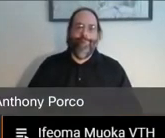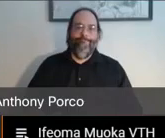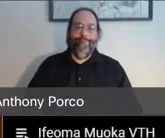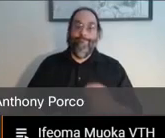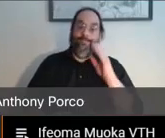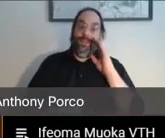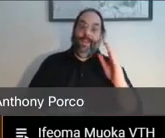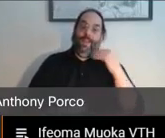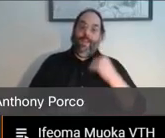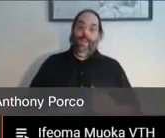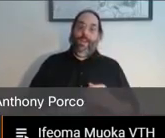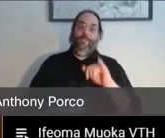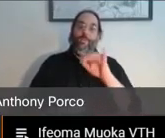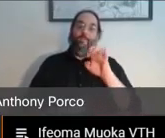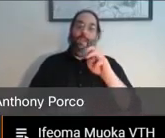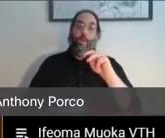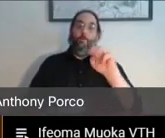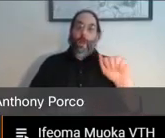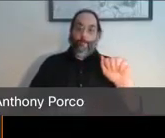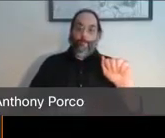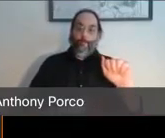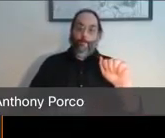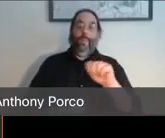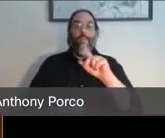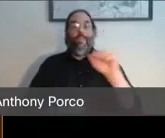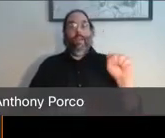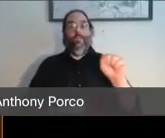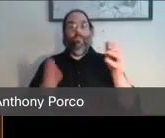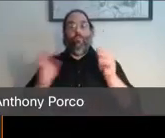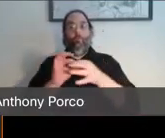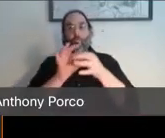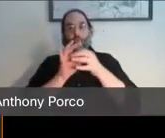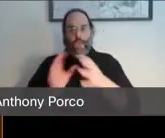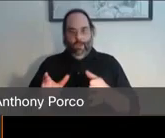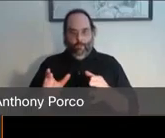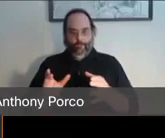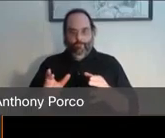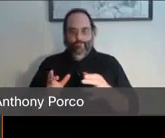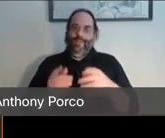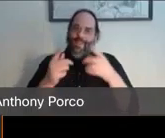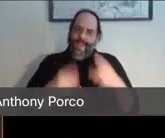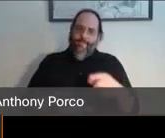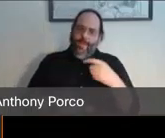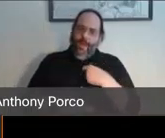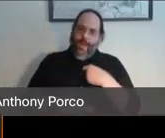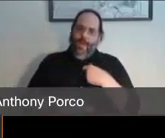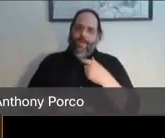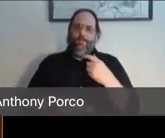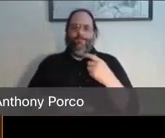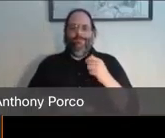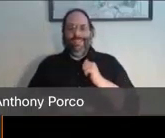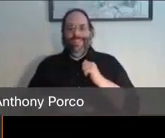Hi everyone, I'm Ifeoma Muoka, a DDS service coordinator. I happen to be one of those that lost